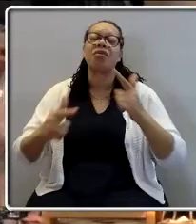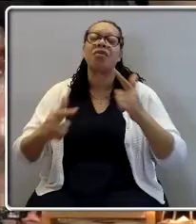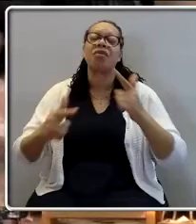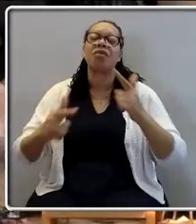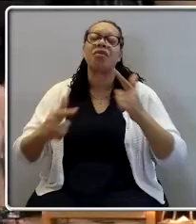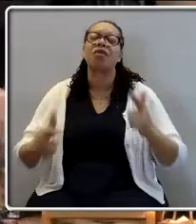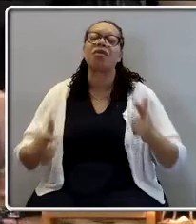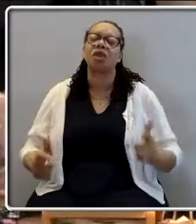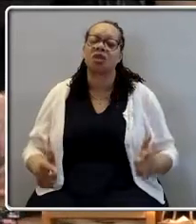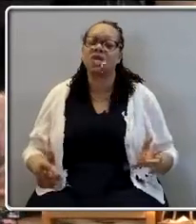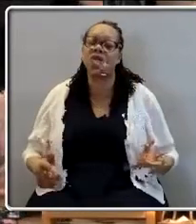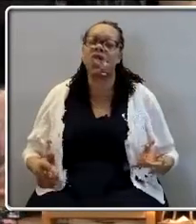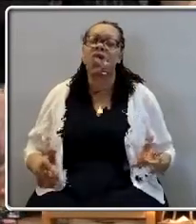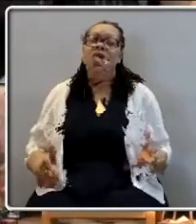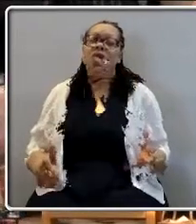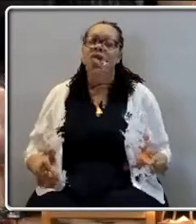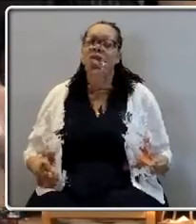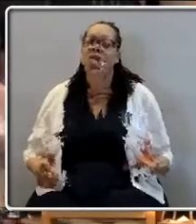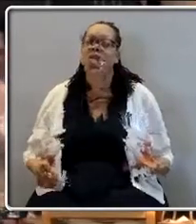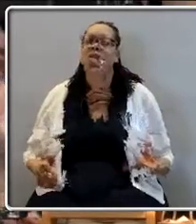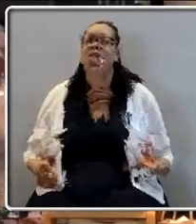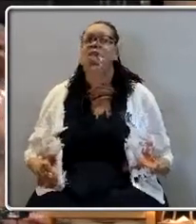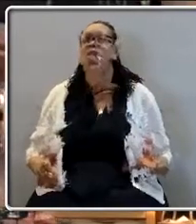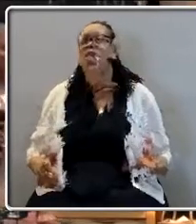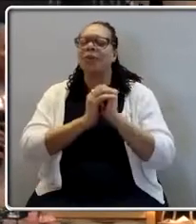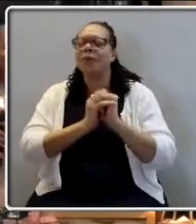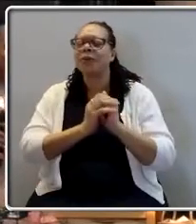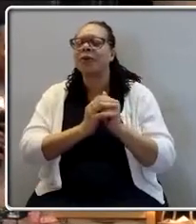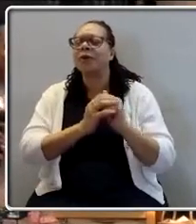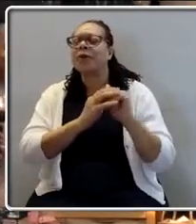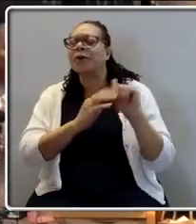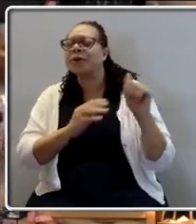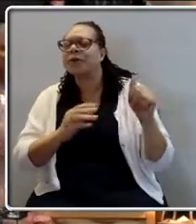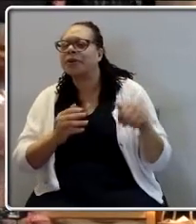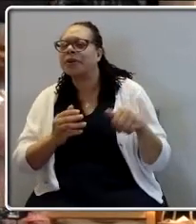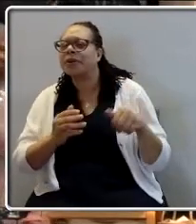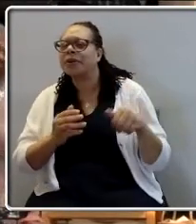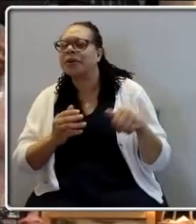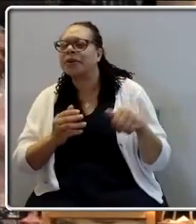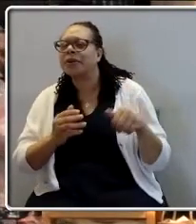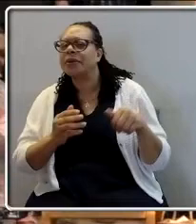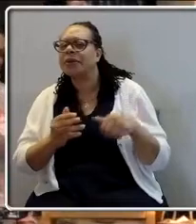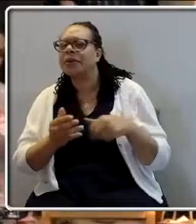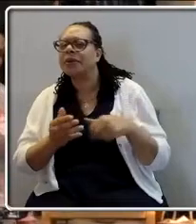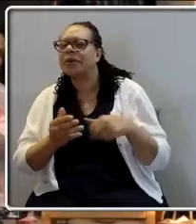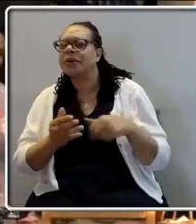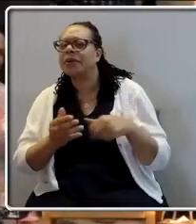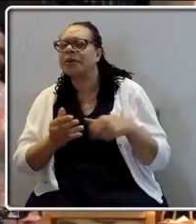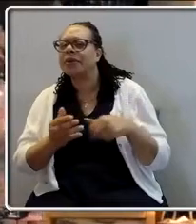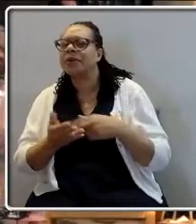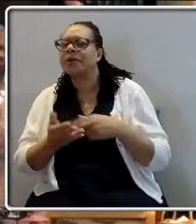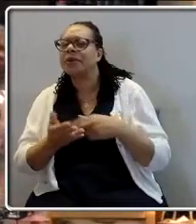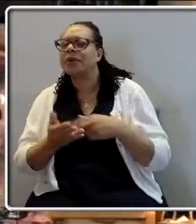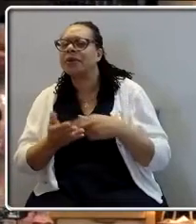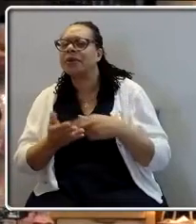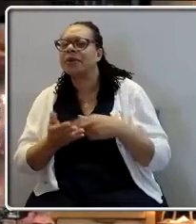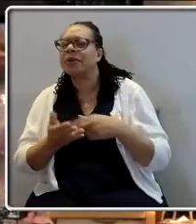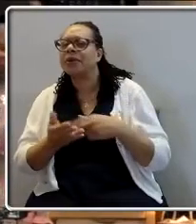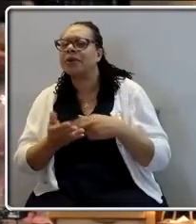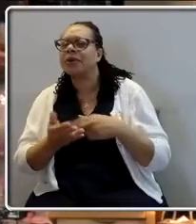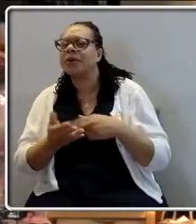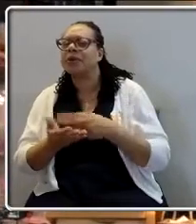mighty one, holy one. We worship you